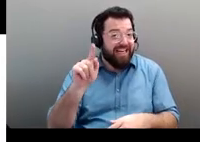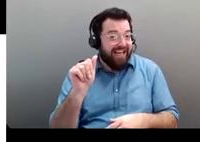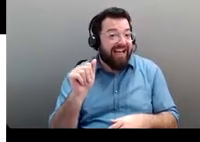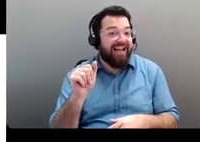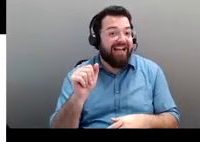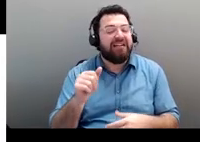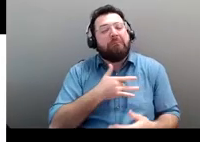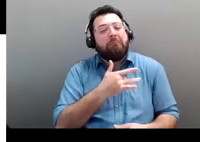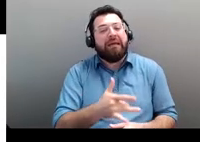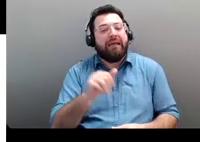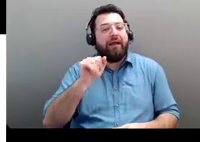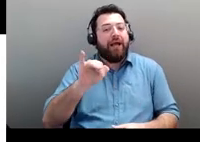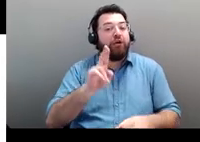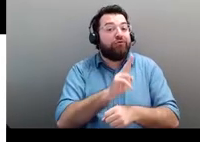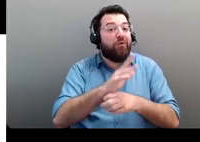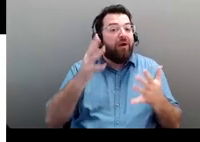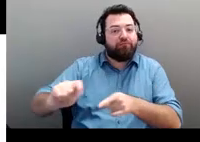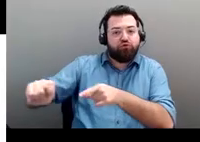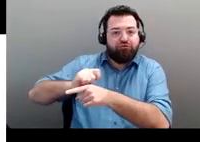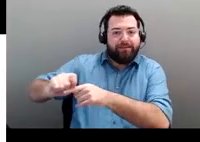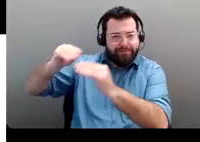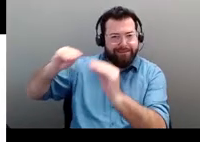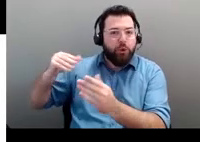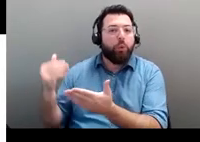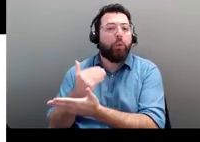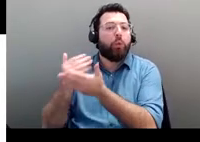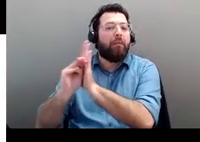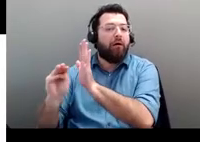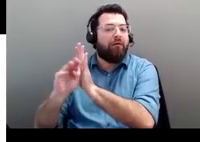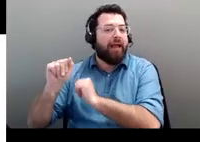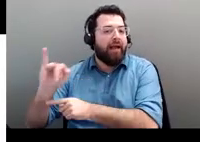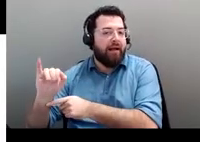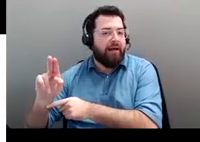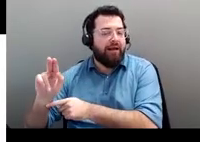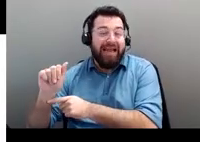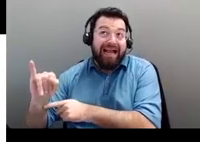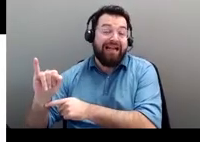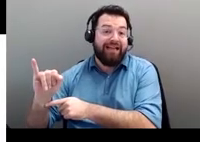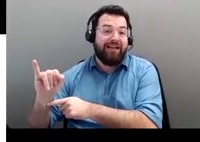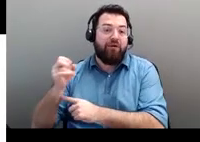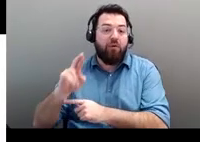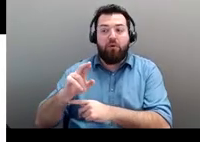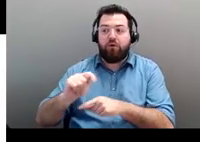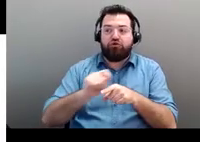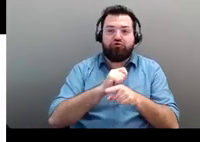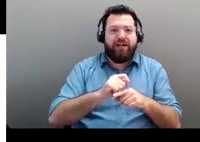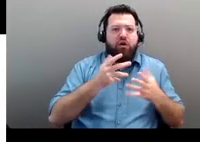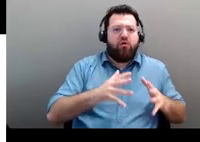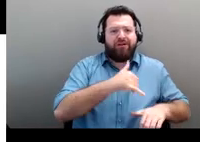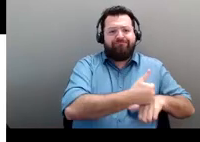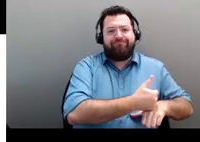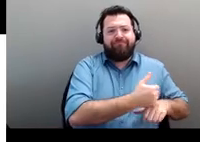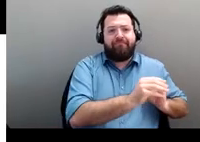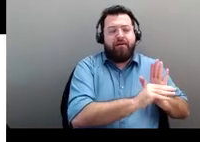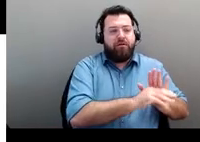it to train a new model or to improve an existing model. But it's really, again, it's